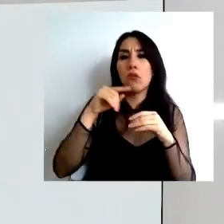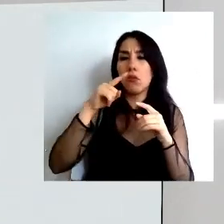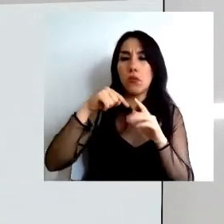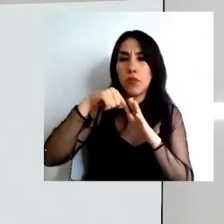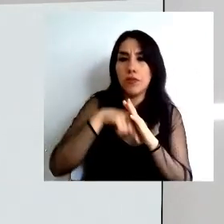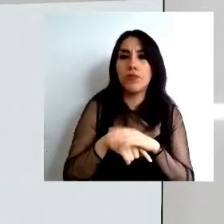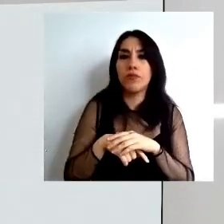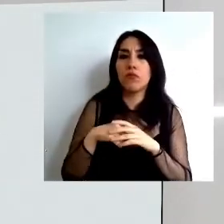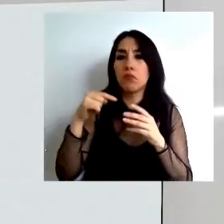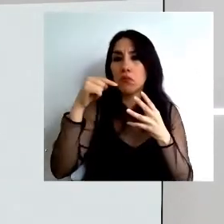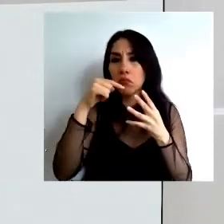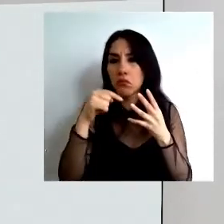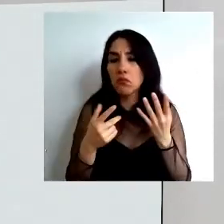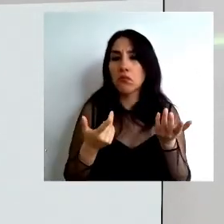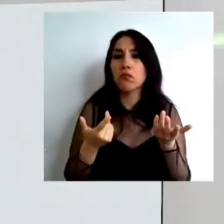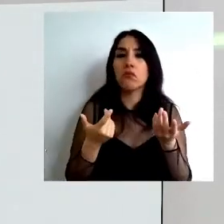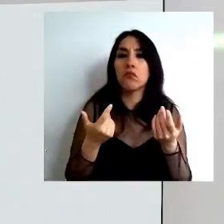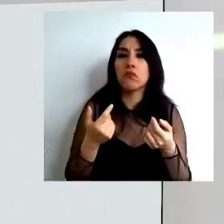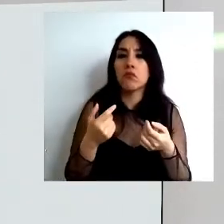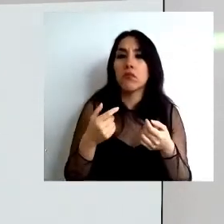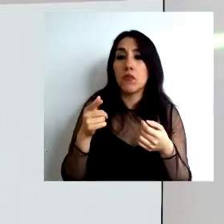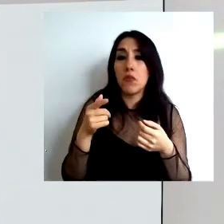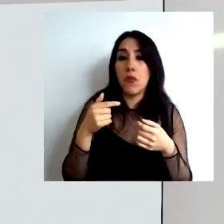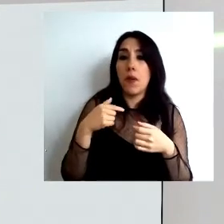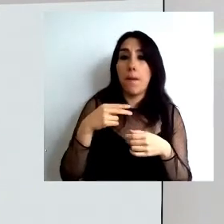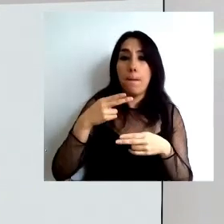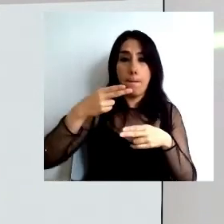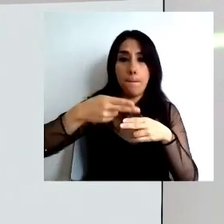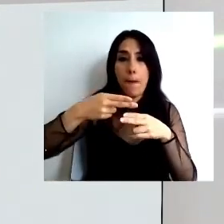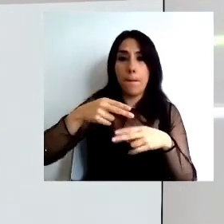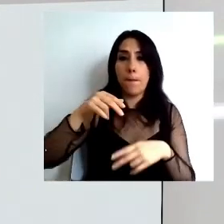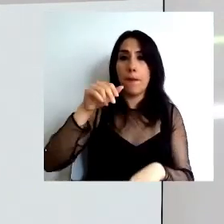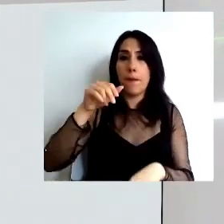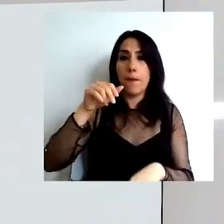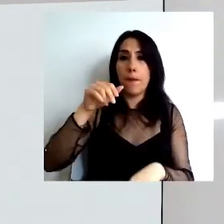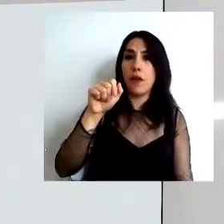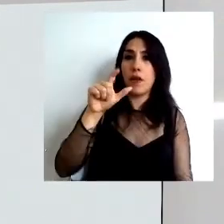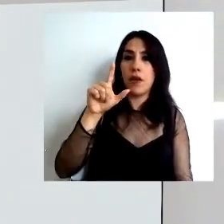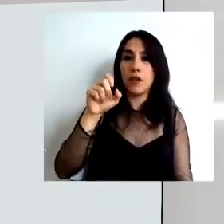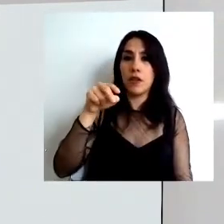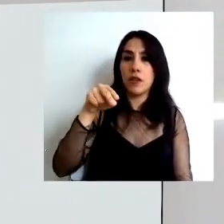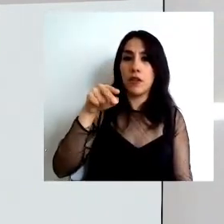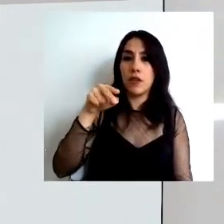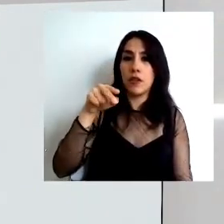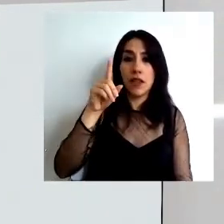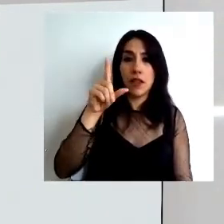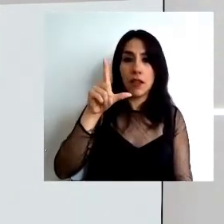what I was trying to explain there is that scaling an organization is absolutely